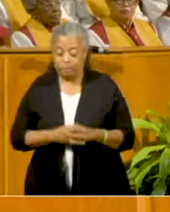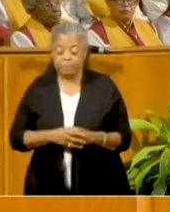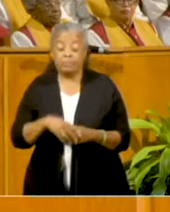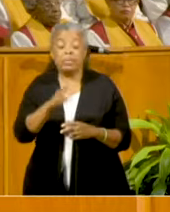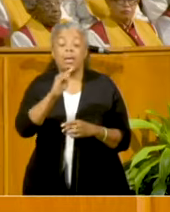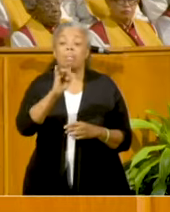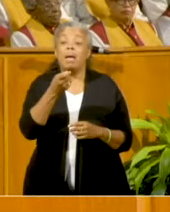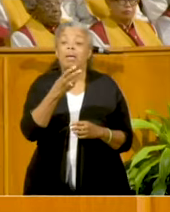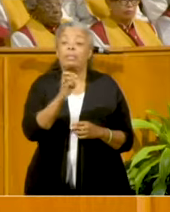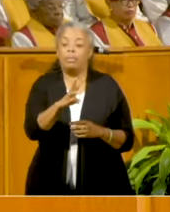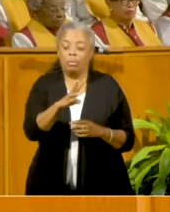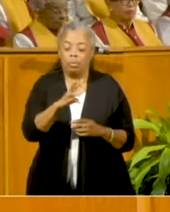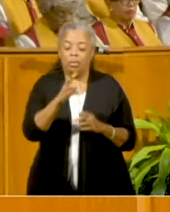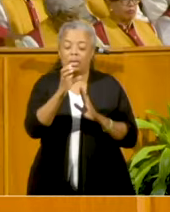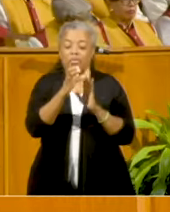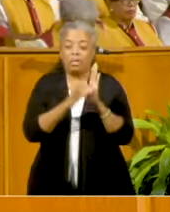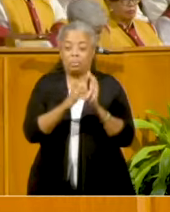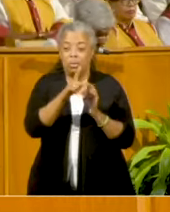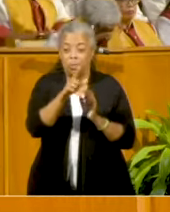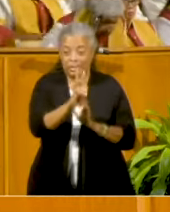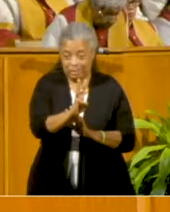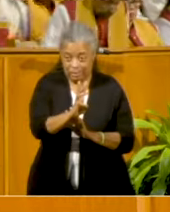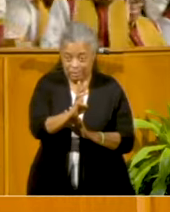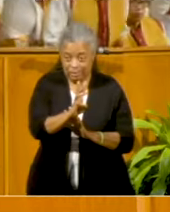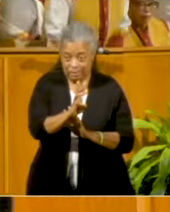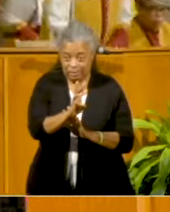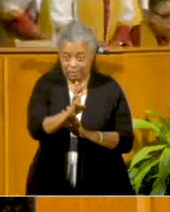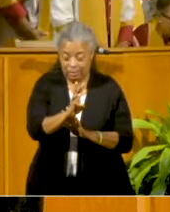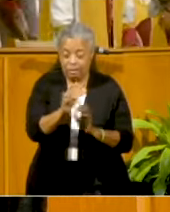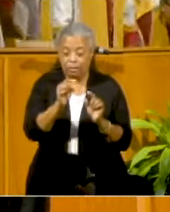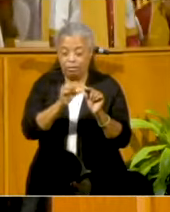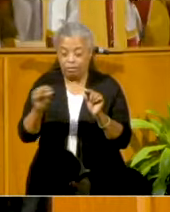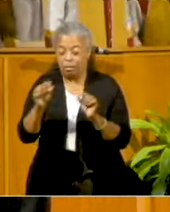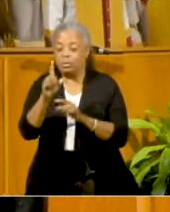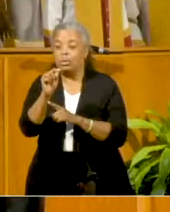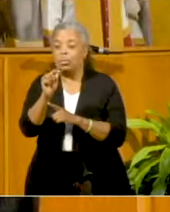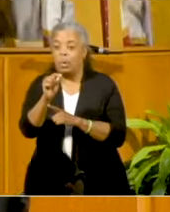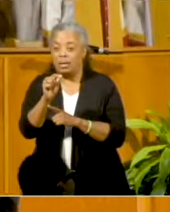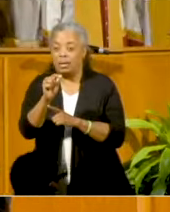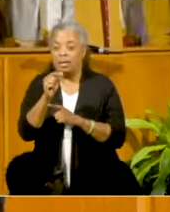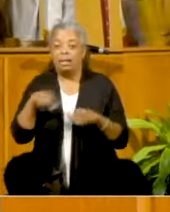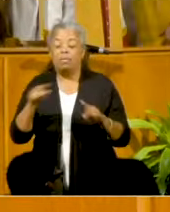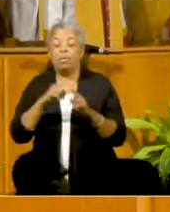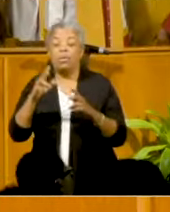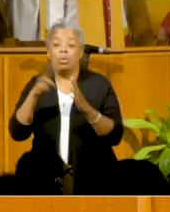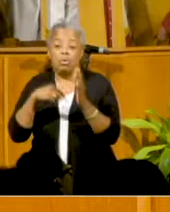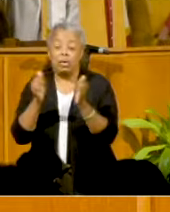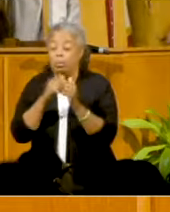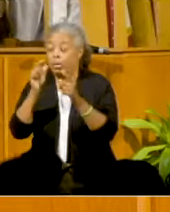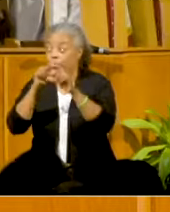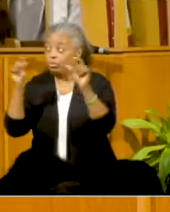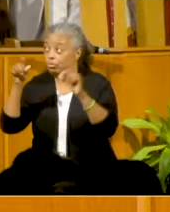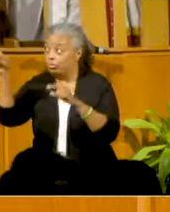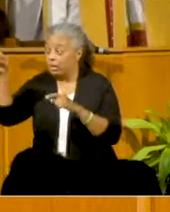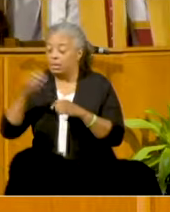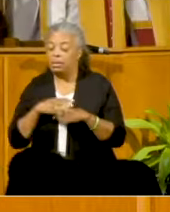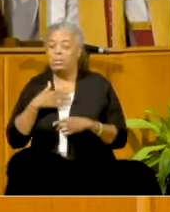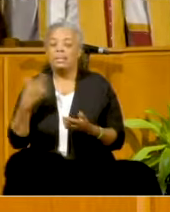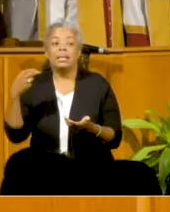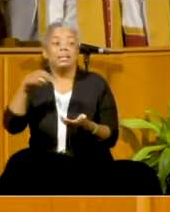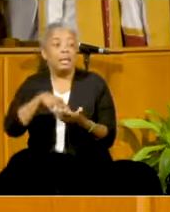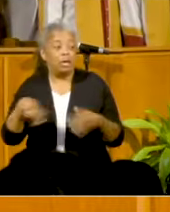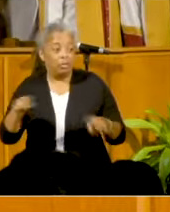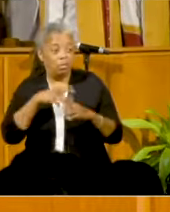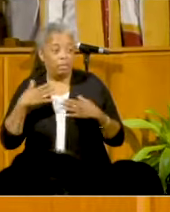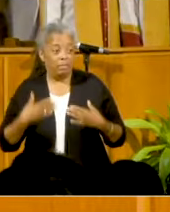Matthew chapter 26, beginning in verse 20. When you found it in your Bibles, or if you're going to read along on the screens, if you would stand as